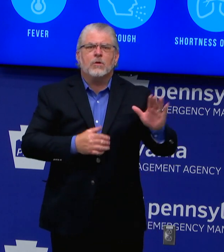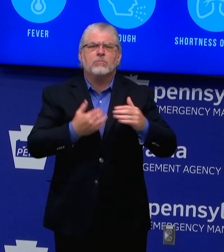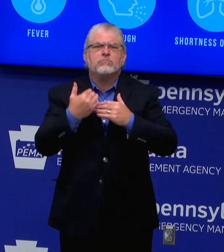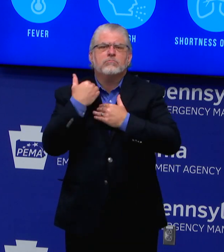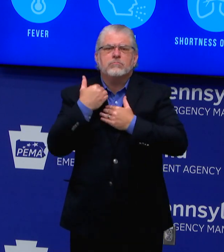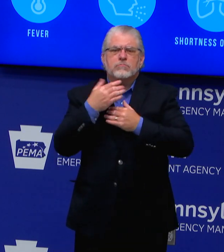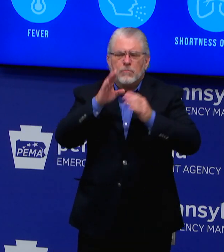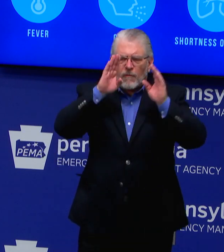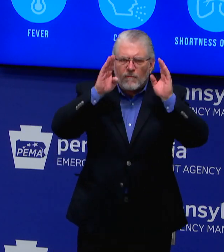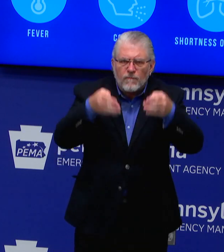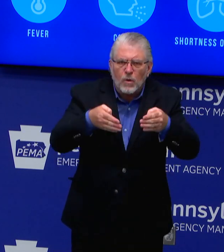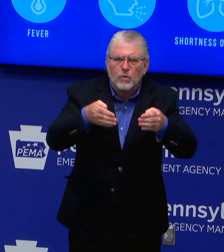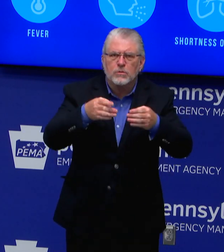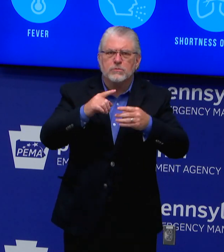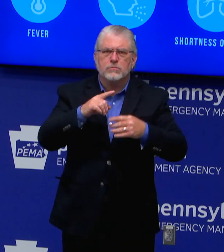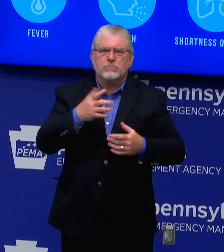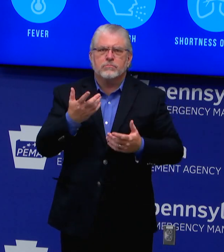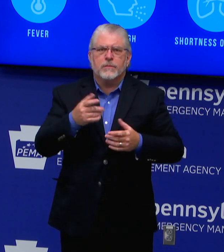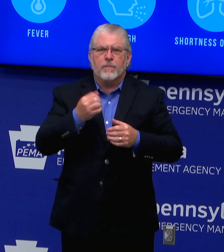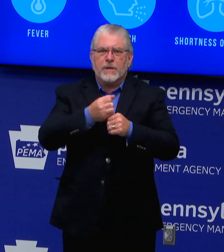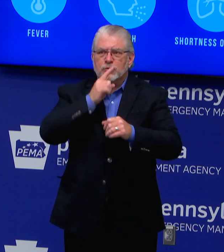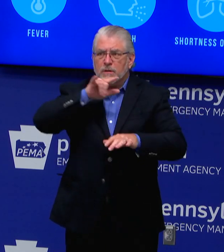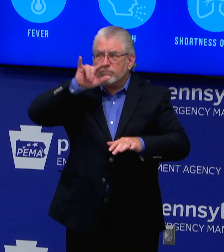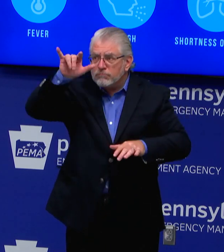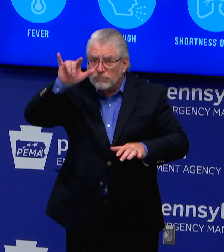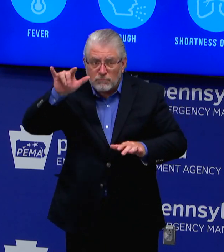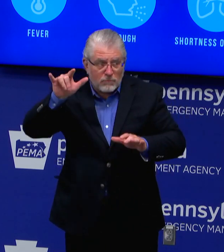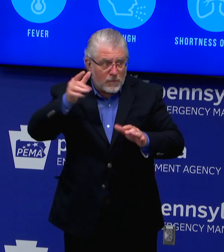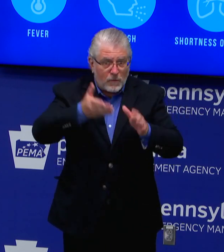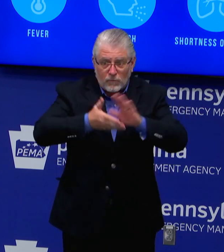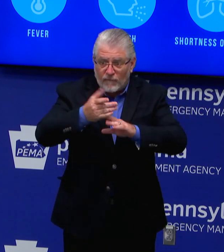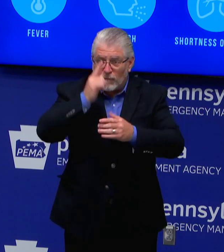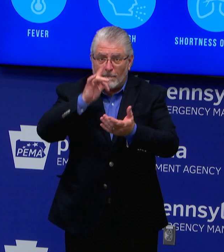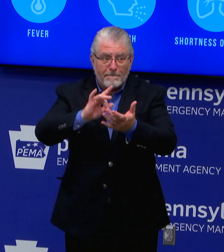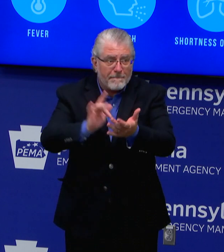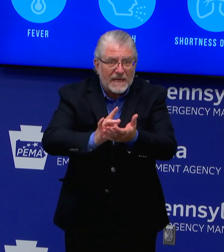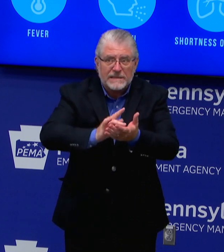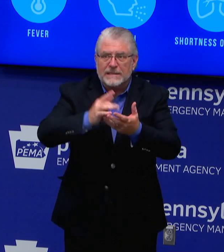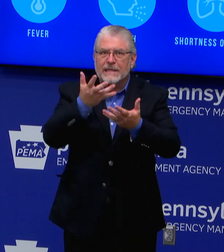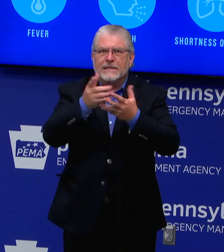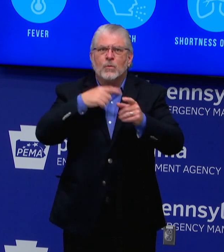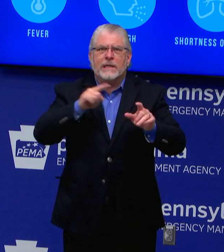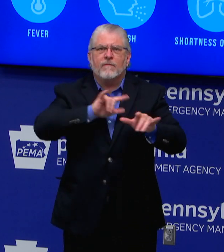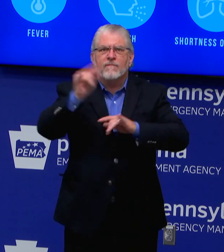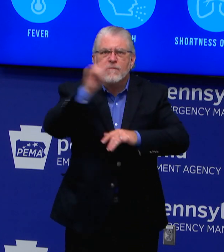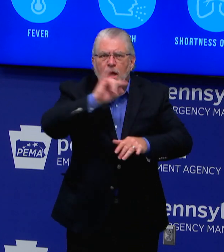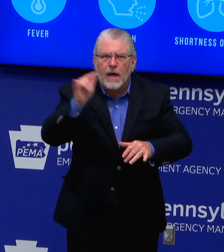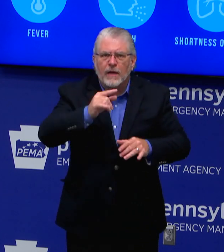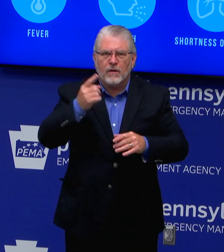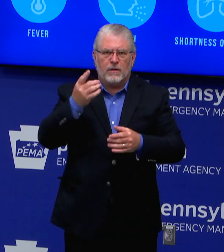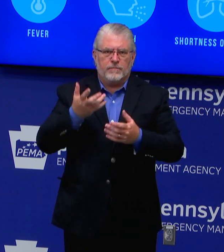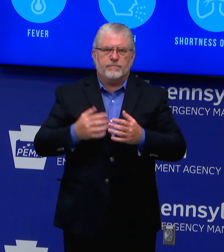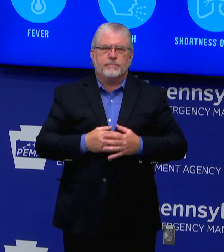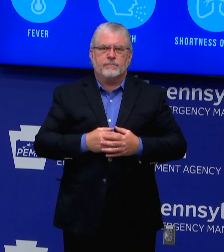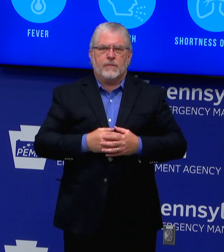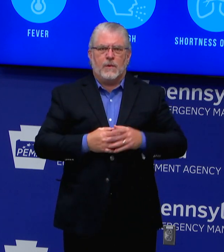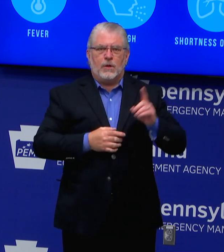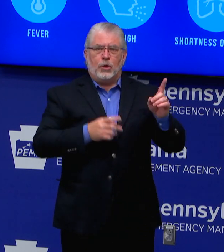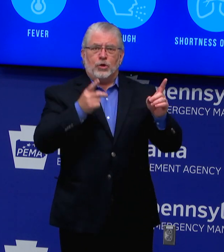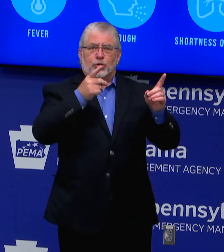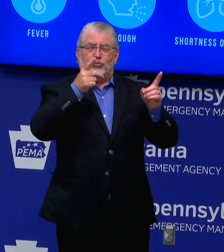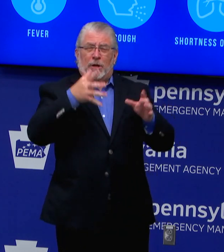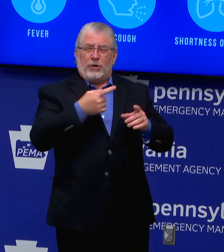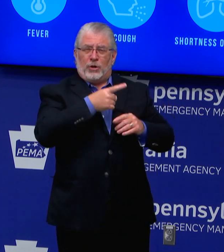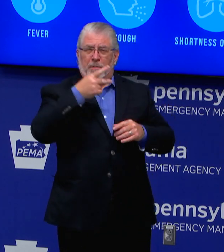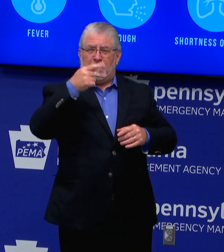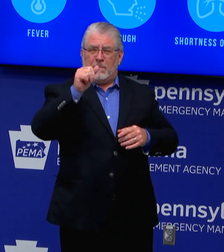protection, aviation, and medical operations. A summary of our missions that Director Padfield covered briefly state how